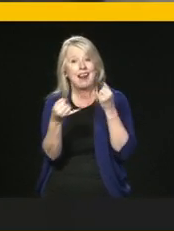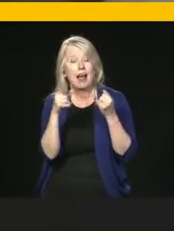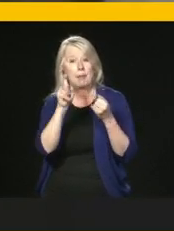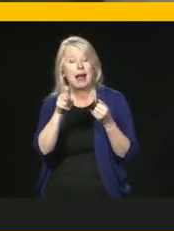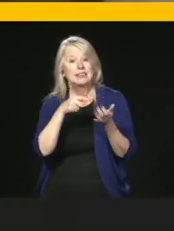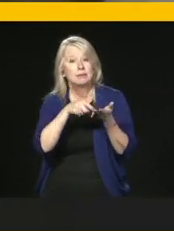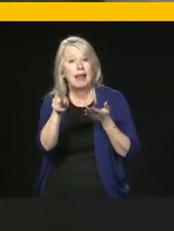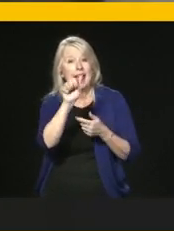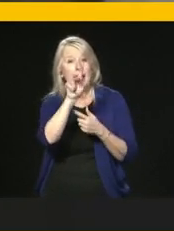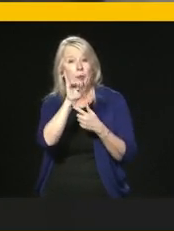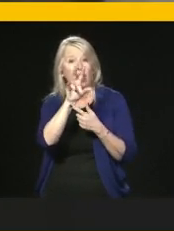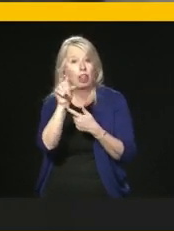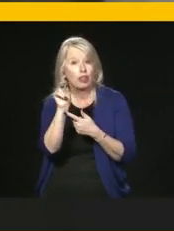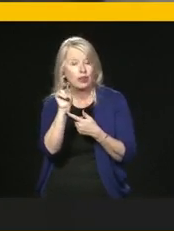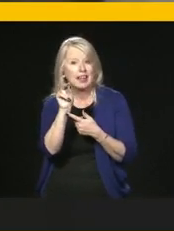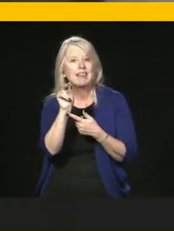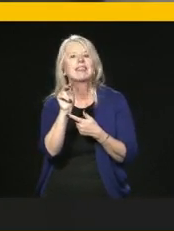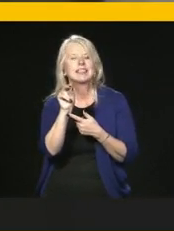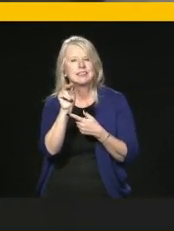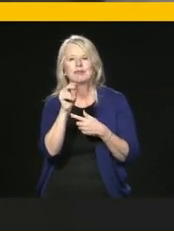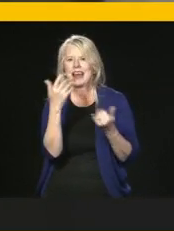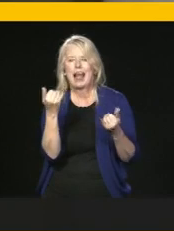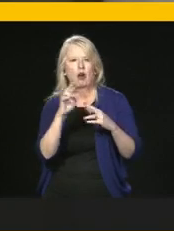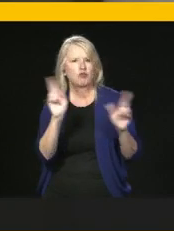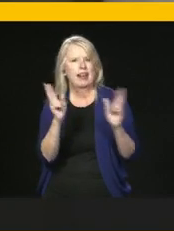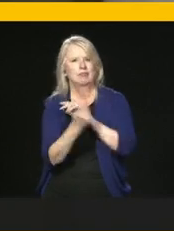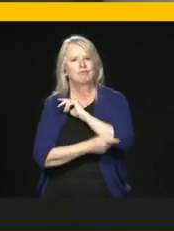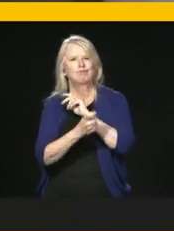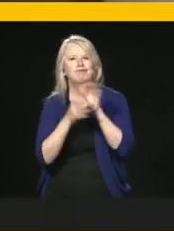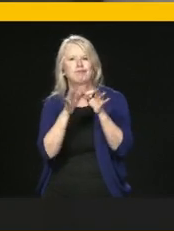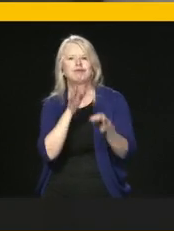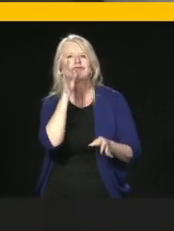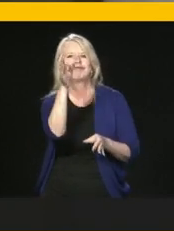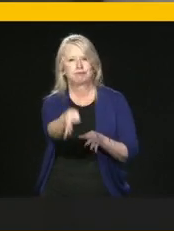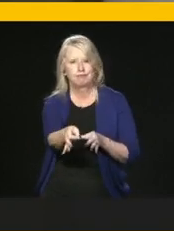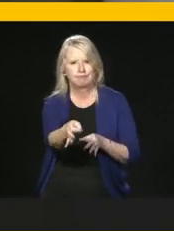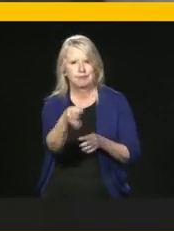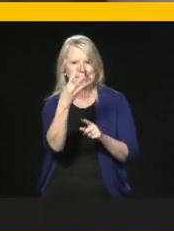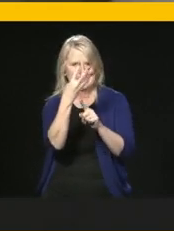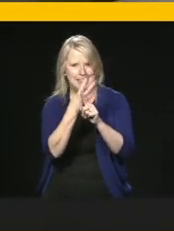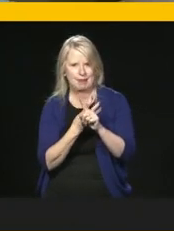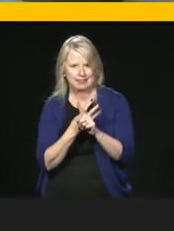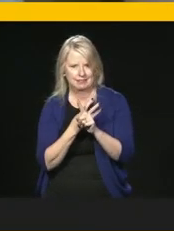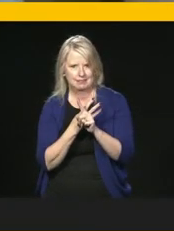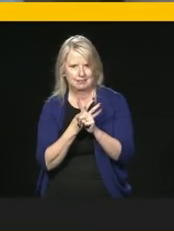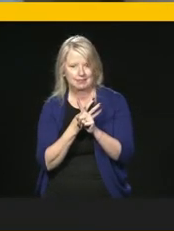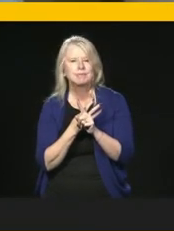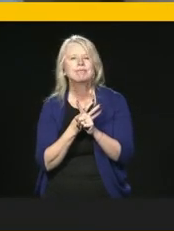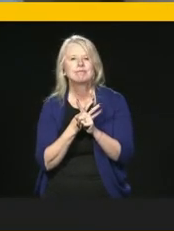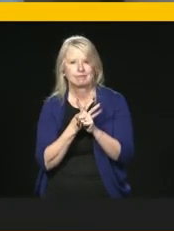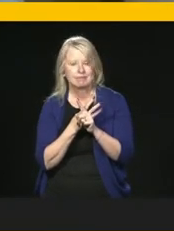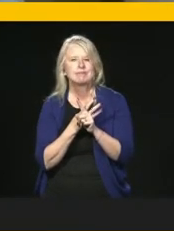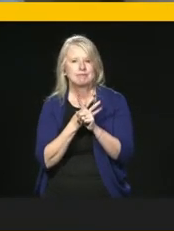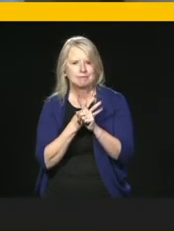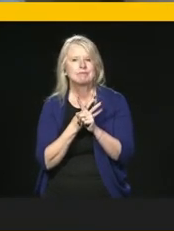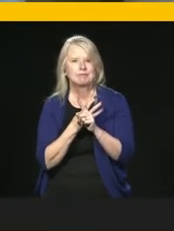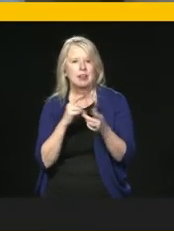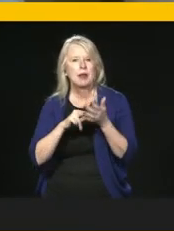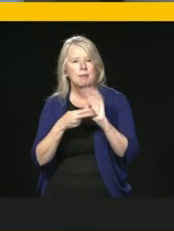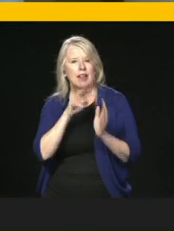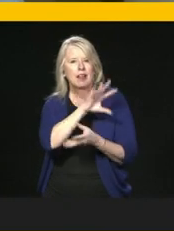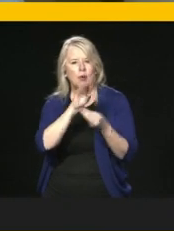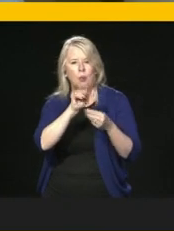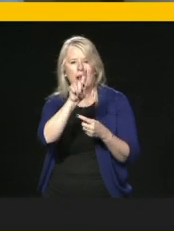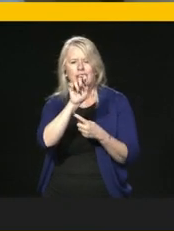of default for an additional 6 months. This represents a total of $173 million in